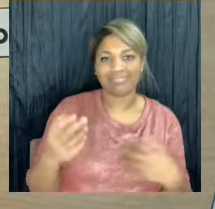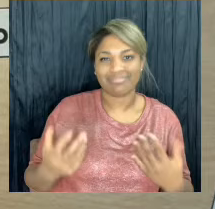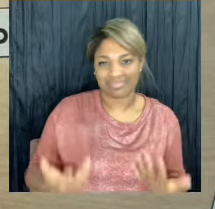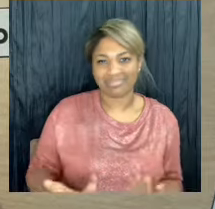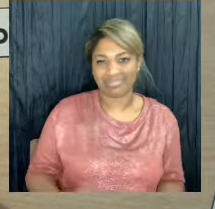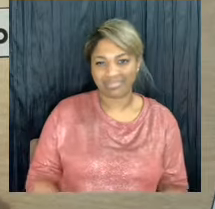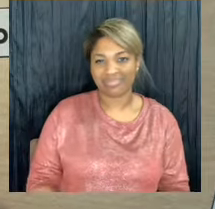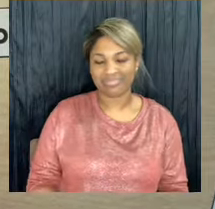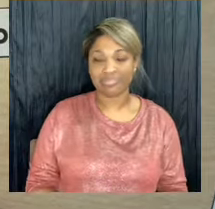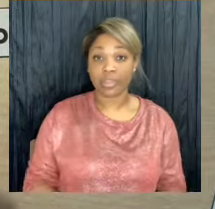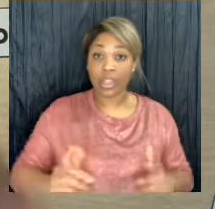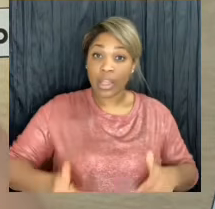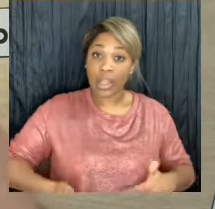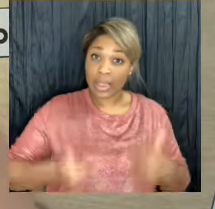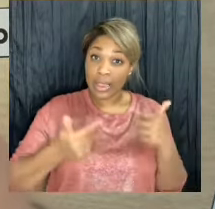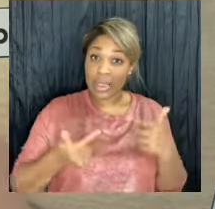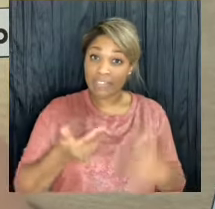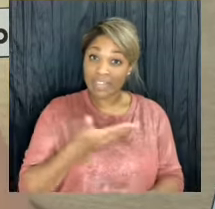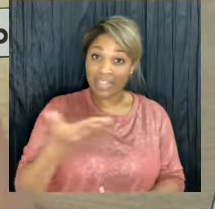Living things